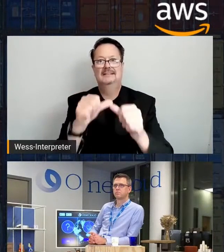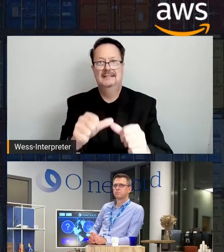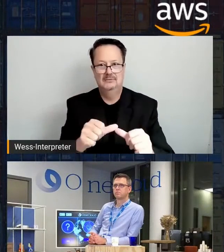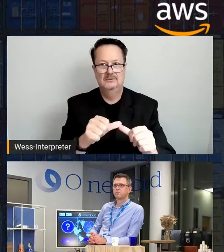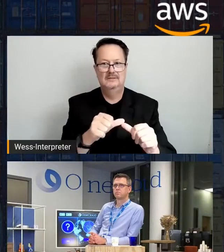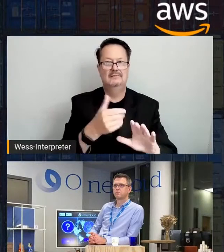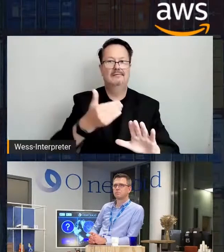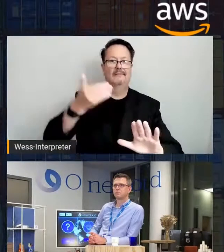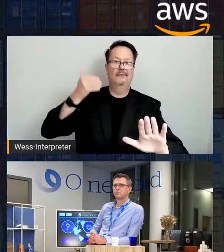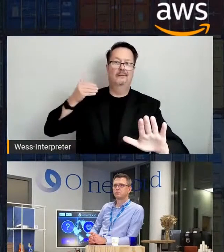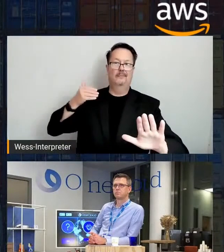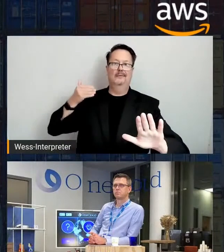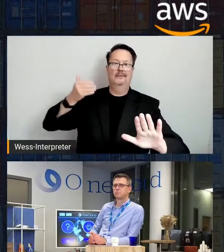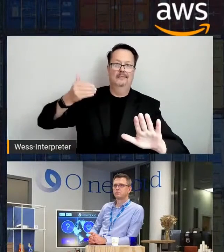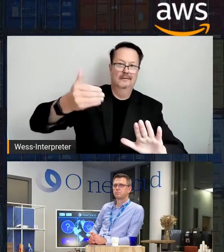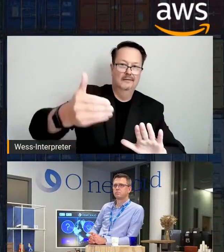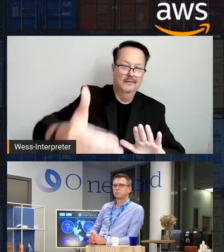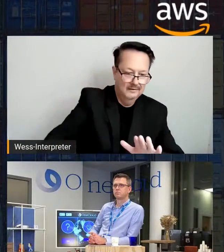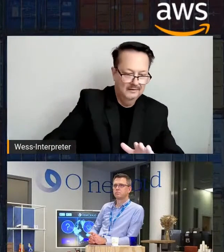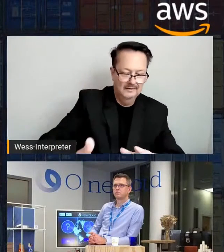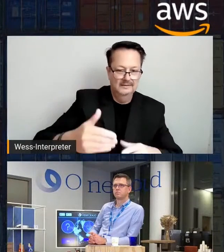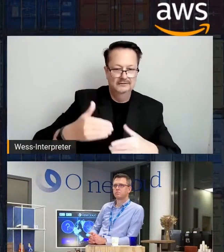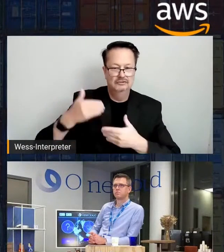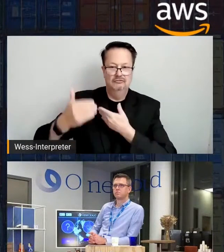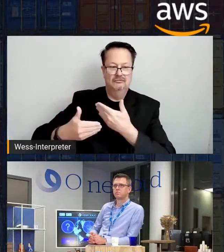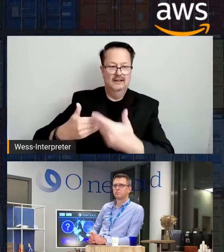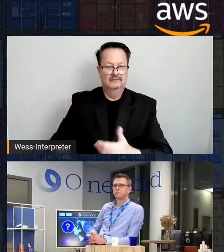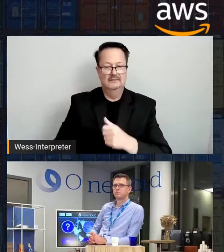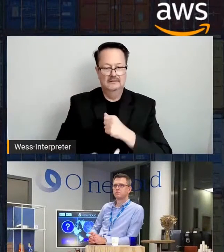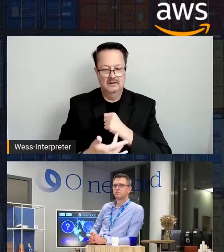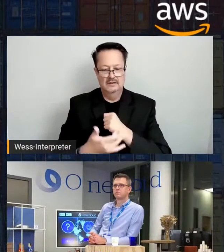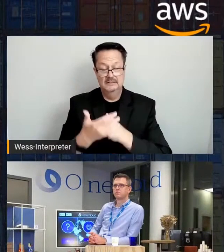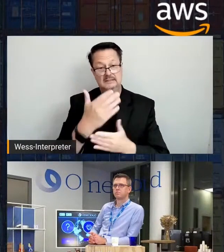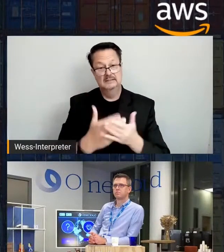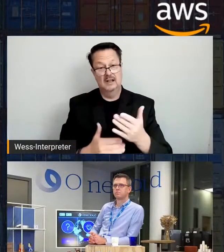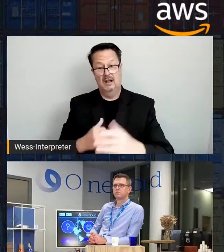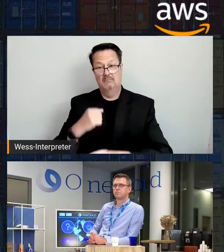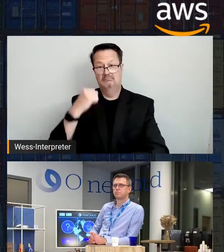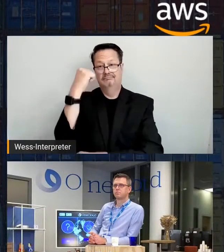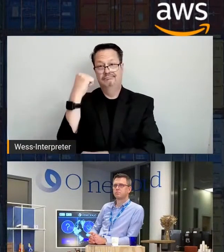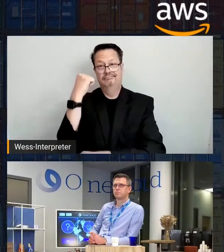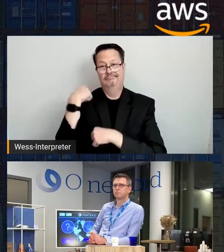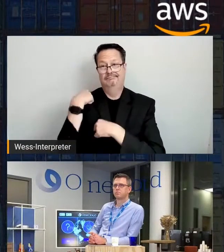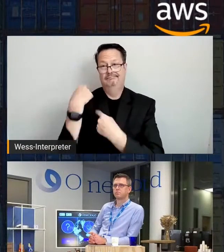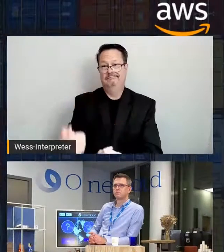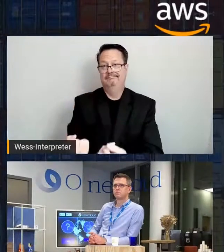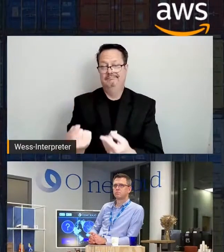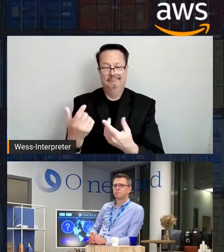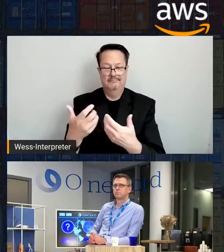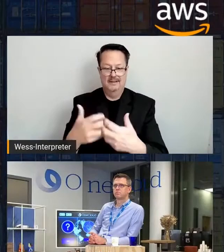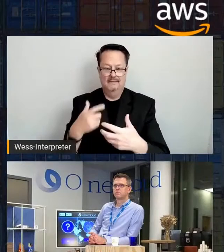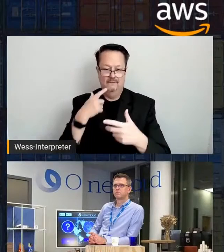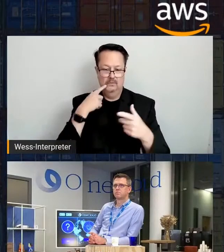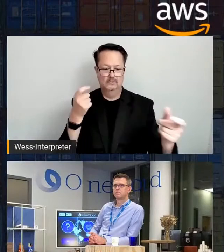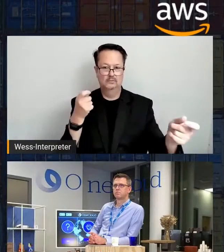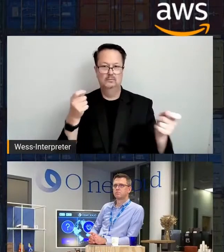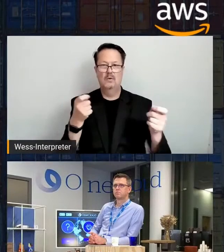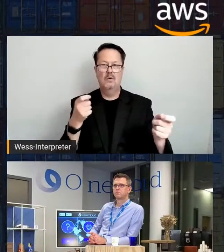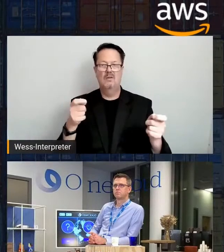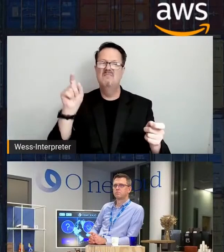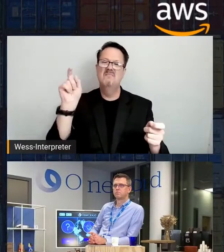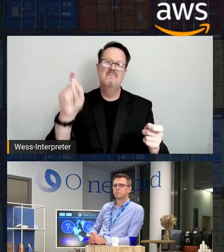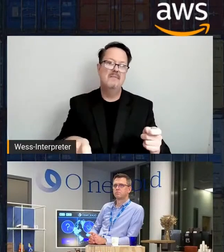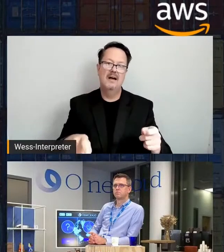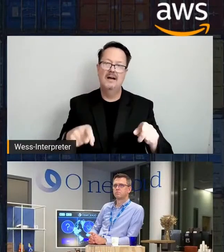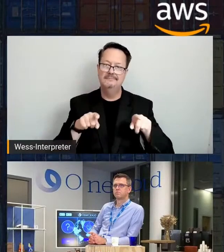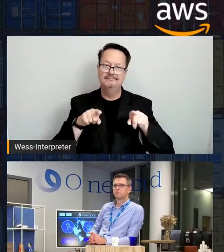generations of technology, right? And how some very established mechanisms of control must